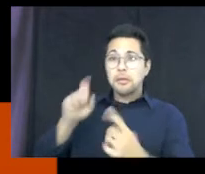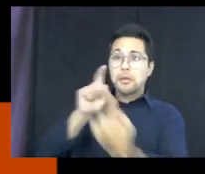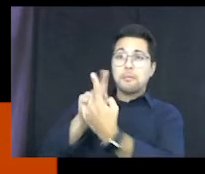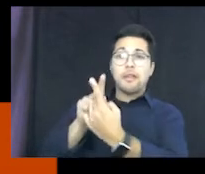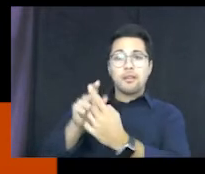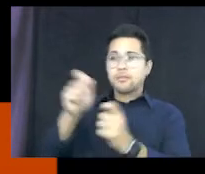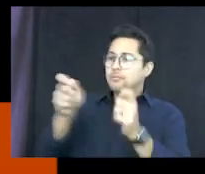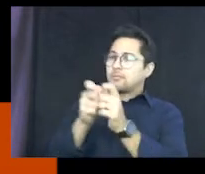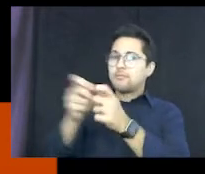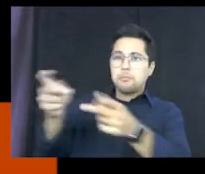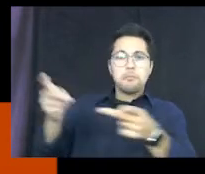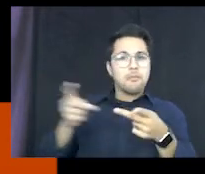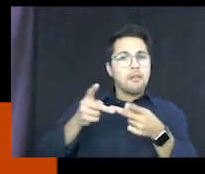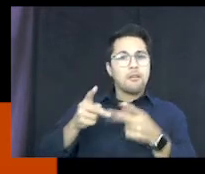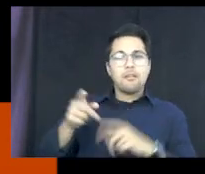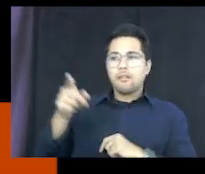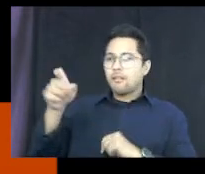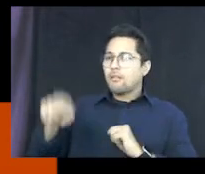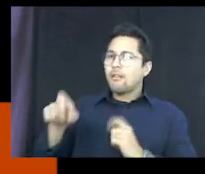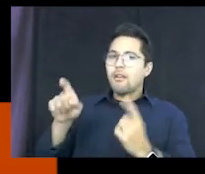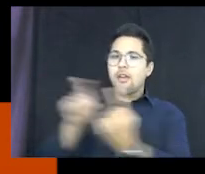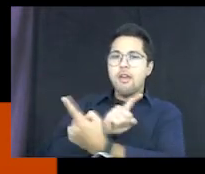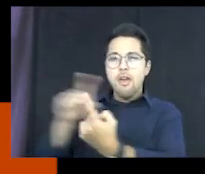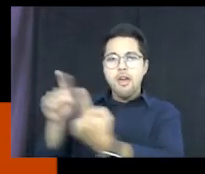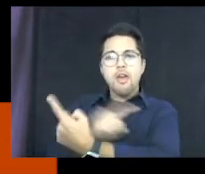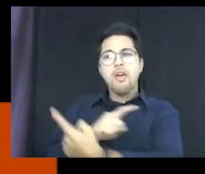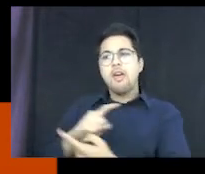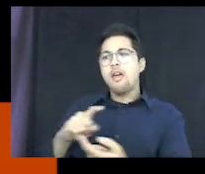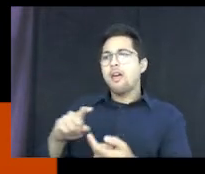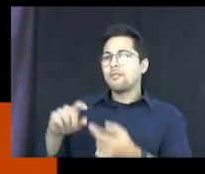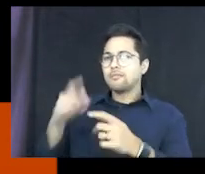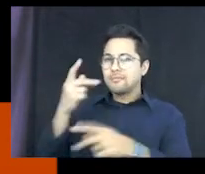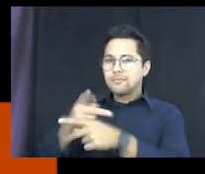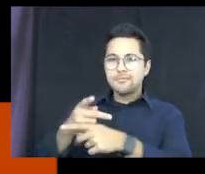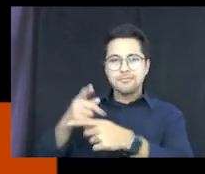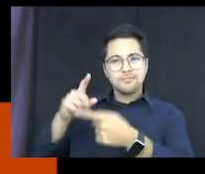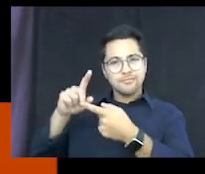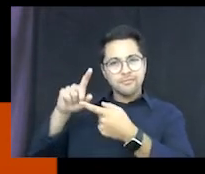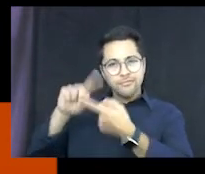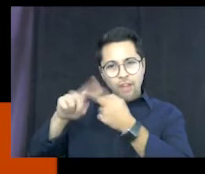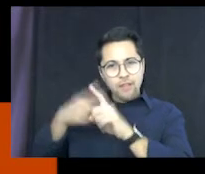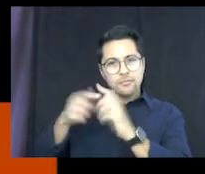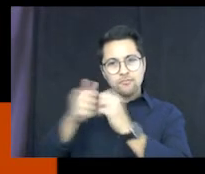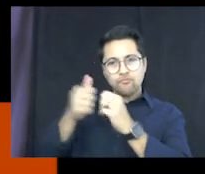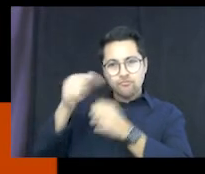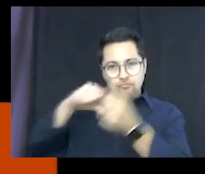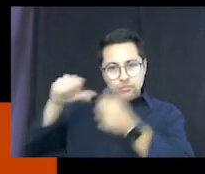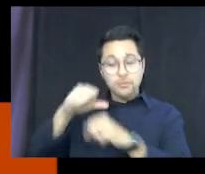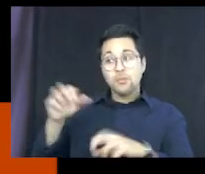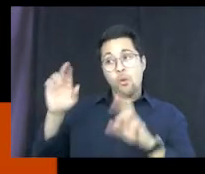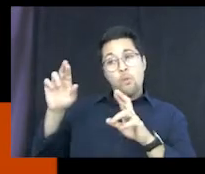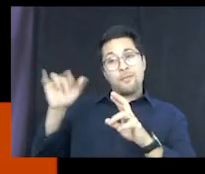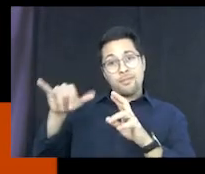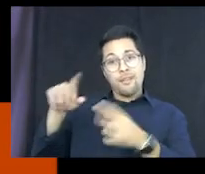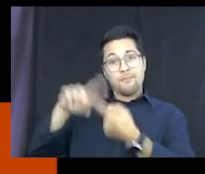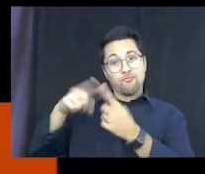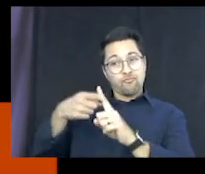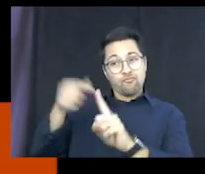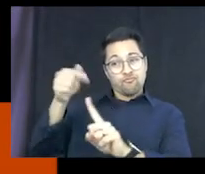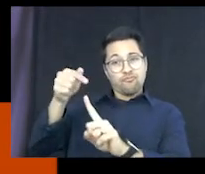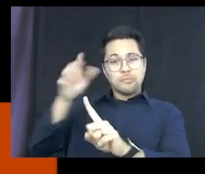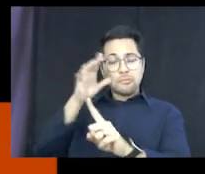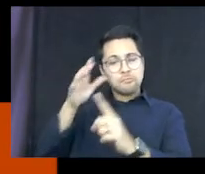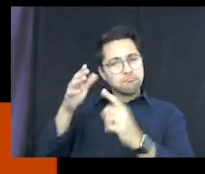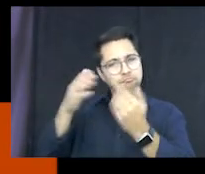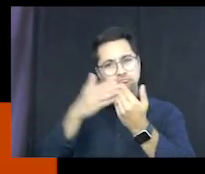designated location wherein they can make and maintain friendships with one another, with the hopes that these friendships will form